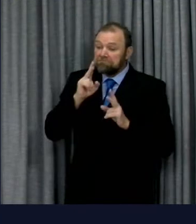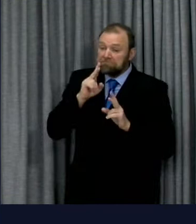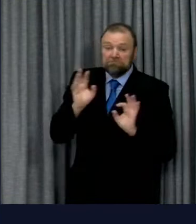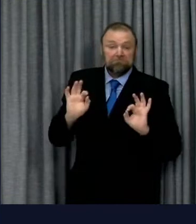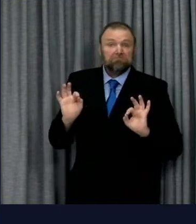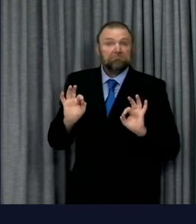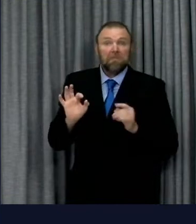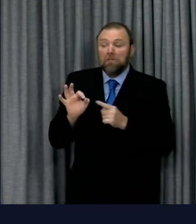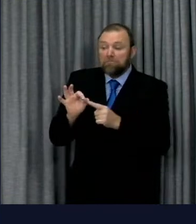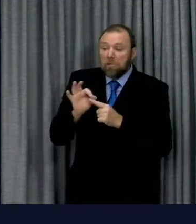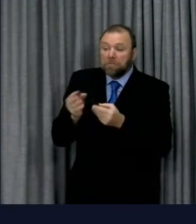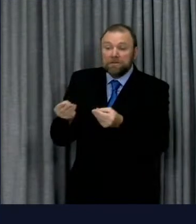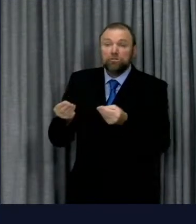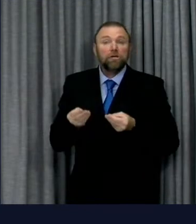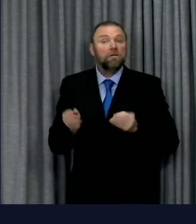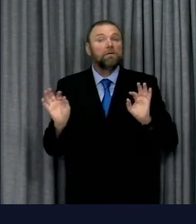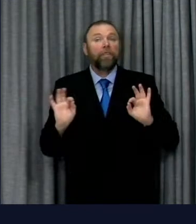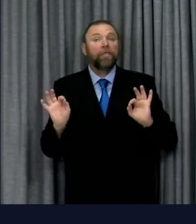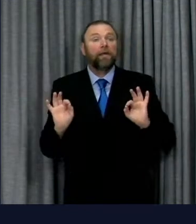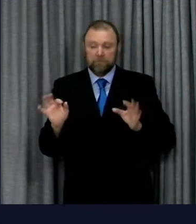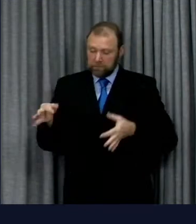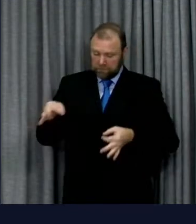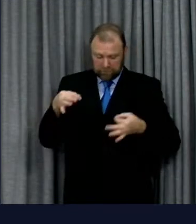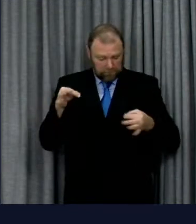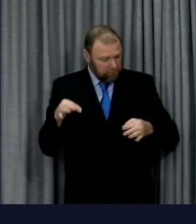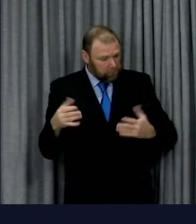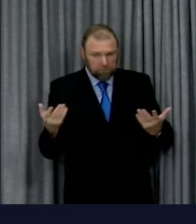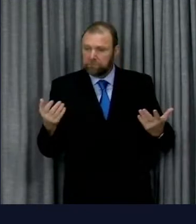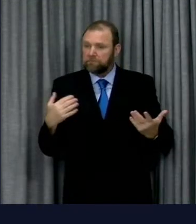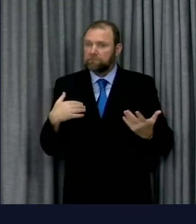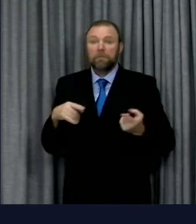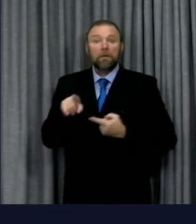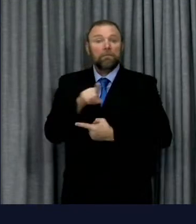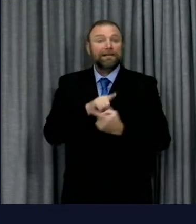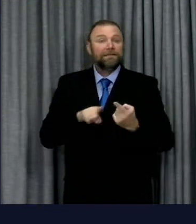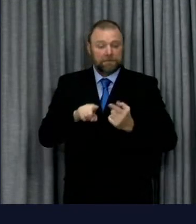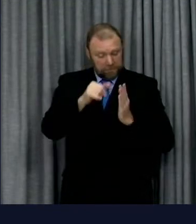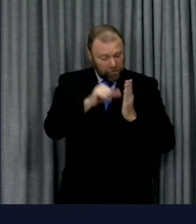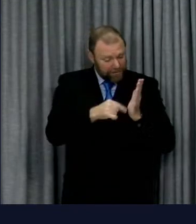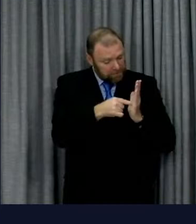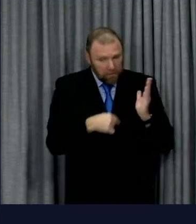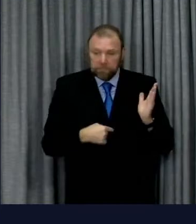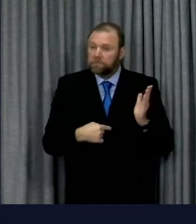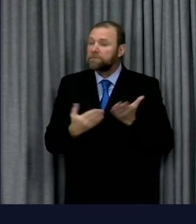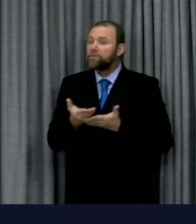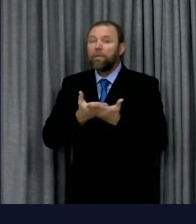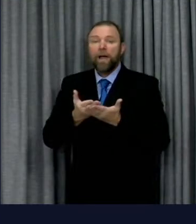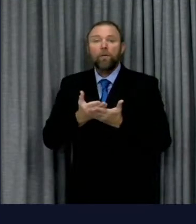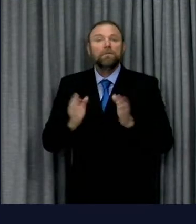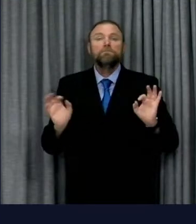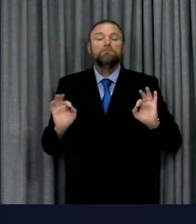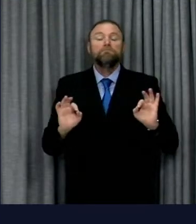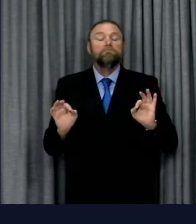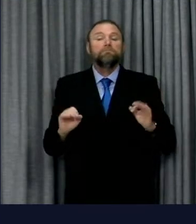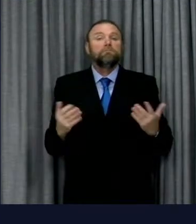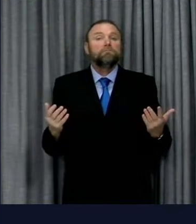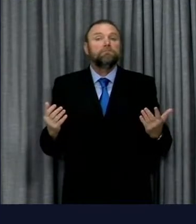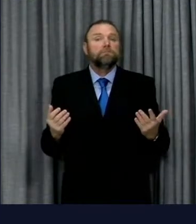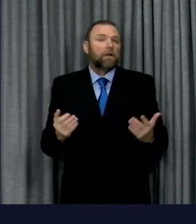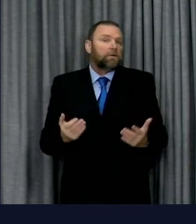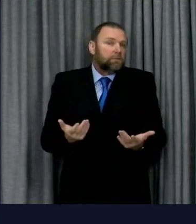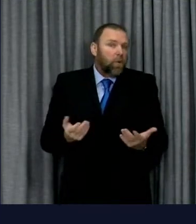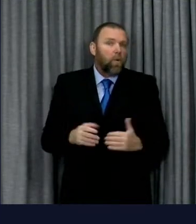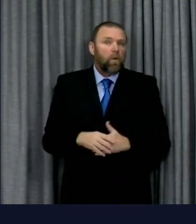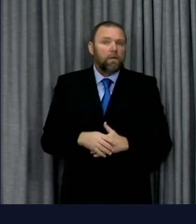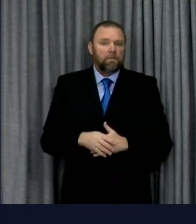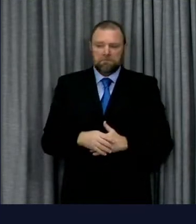sort. There's no piece of paper, there's no agenda item that tells me that that is imminent. But as I say, the